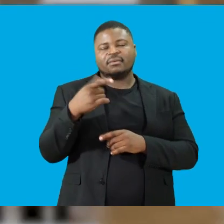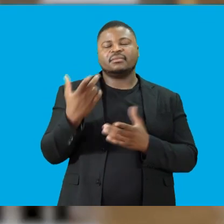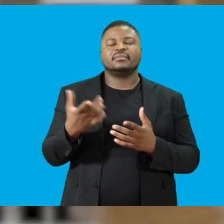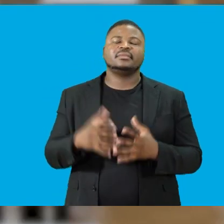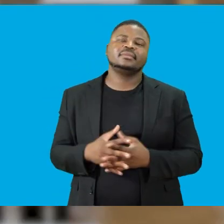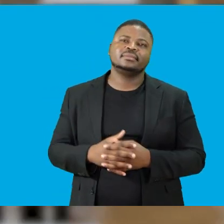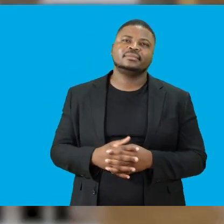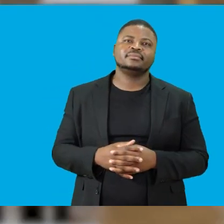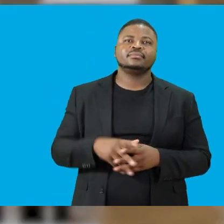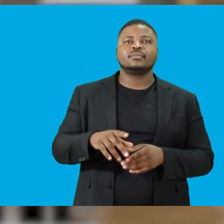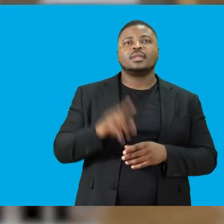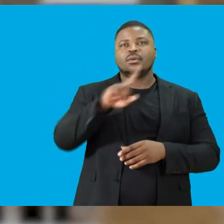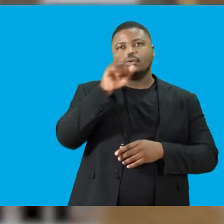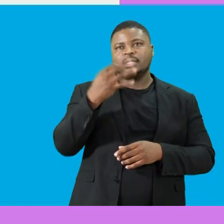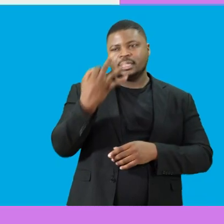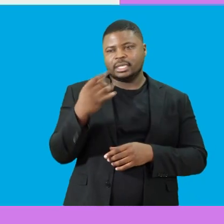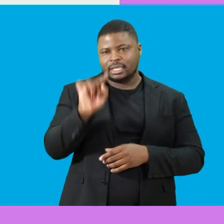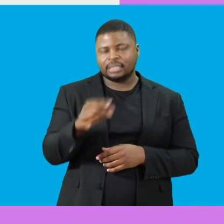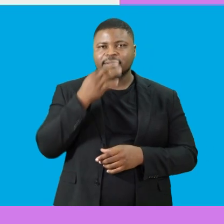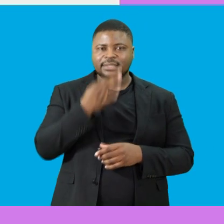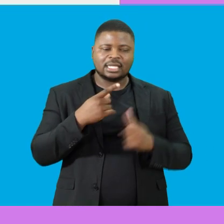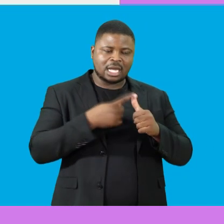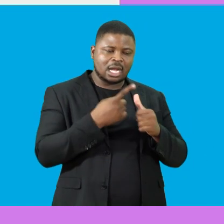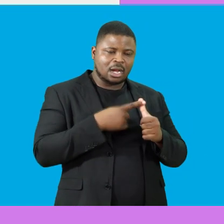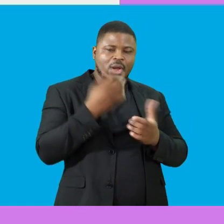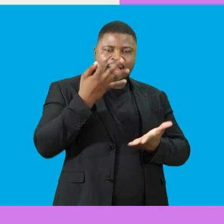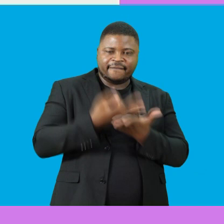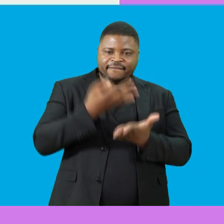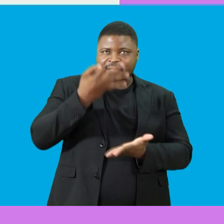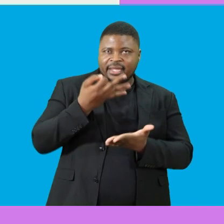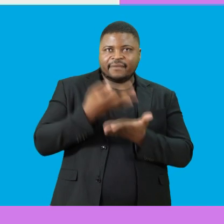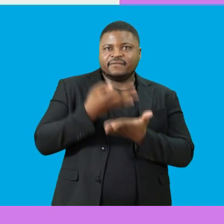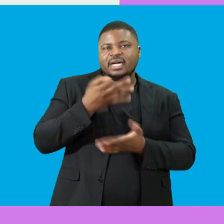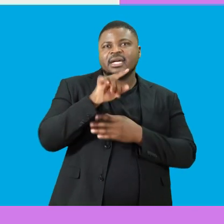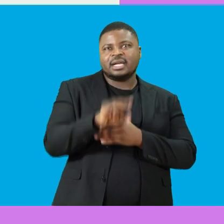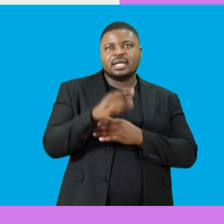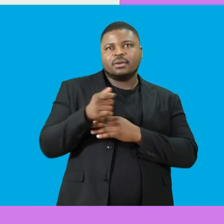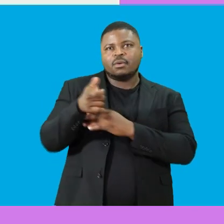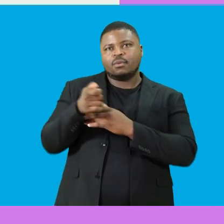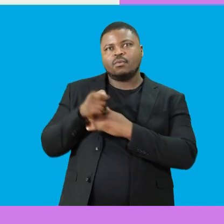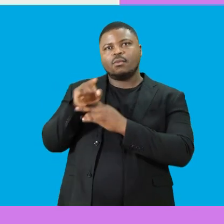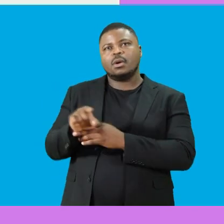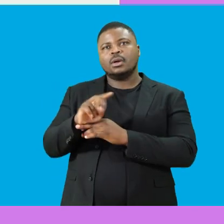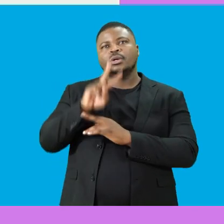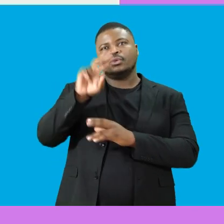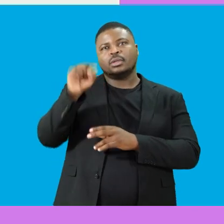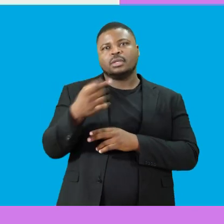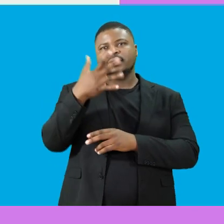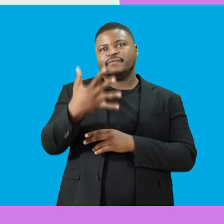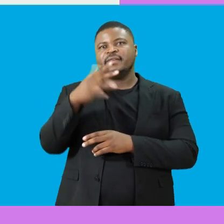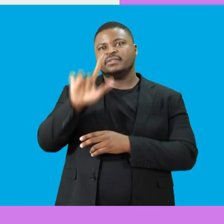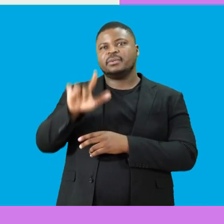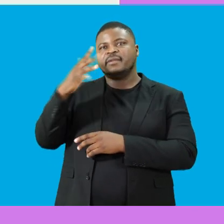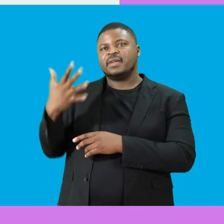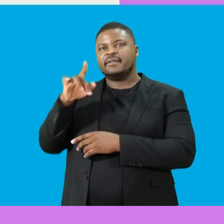Rand. Question 3 says, calculate the fee charged for withdrawing 2,750 at